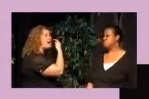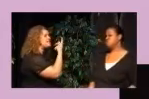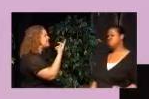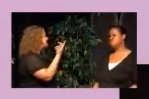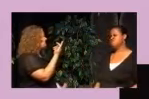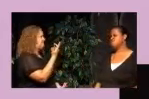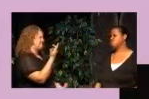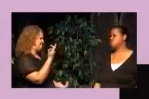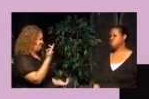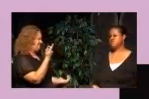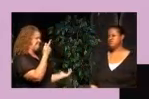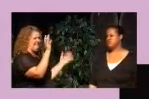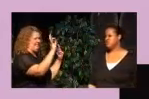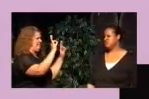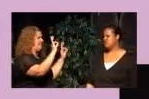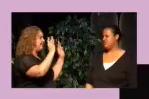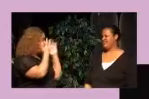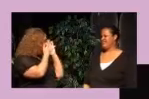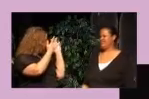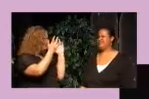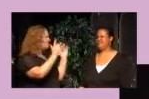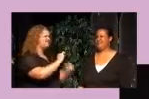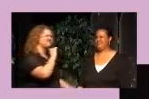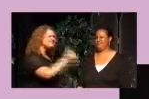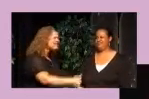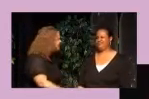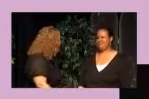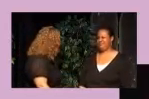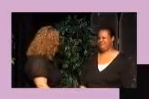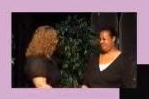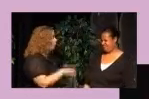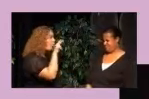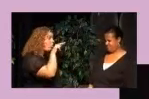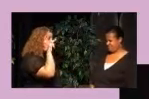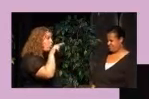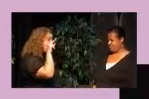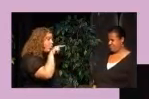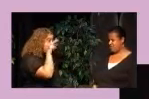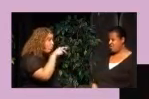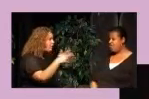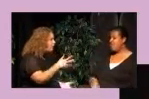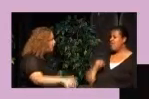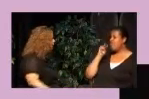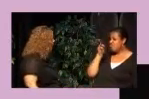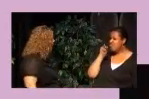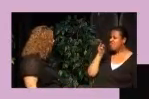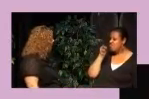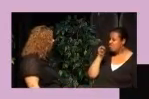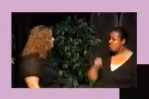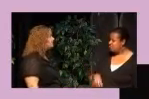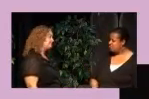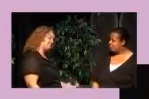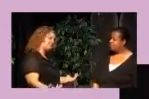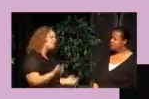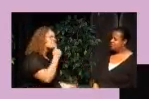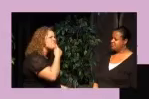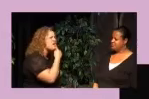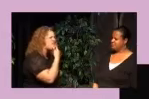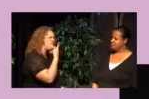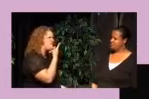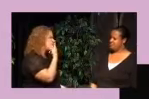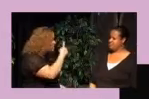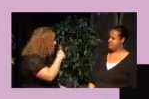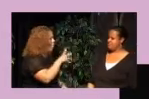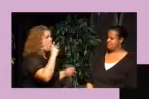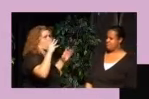Well, how do I put this? She's got eyes that don't look lovely, really. They just sort of look. Look. And she's got a mouth. It's not big or small.